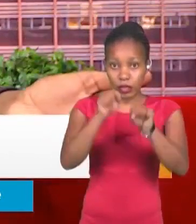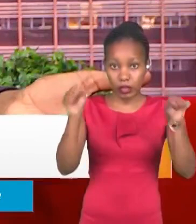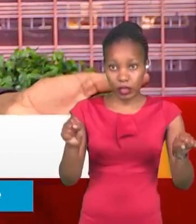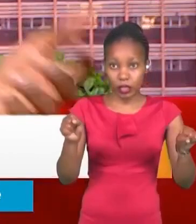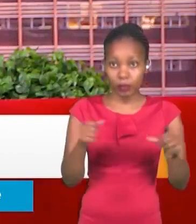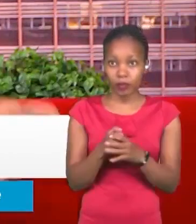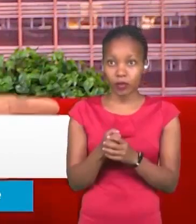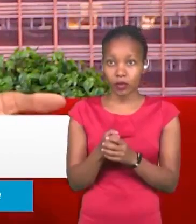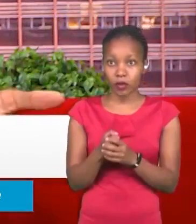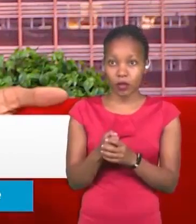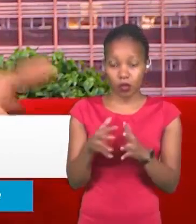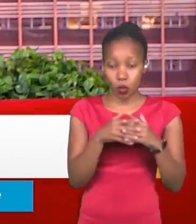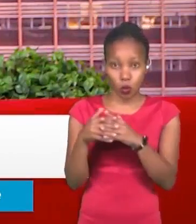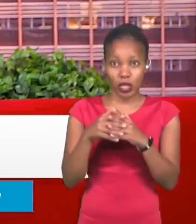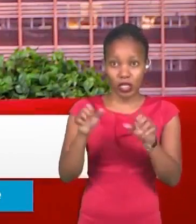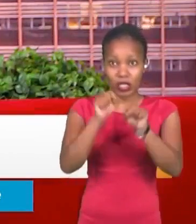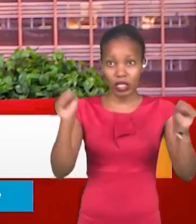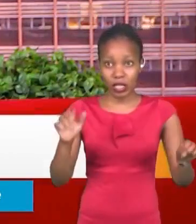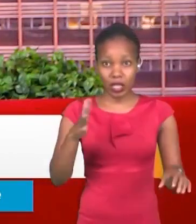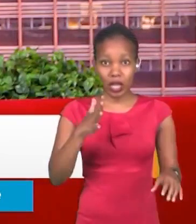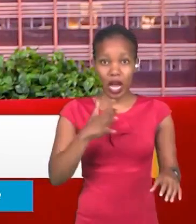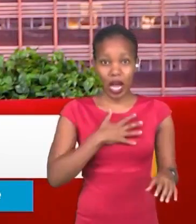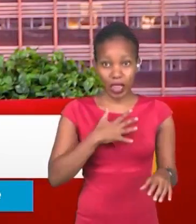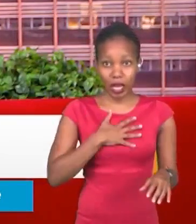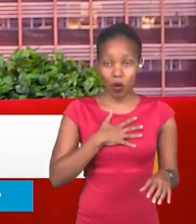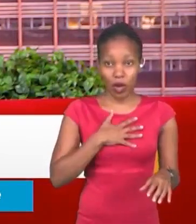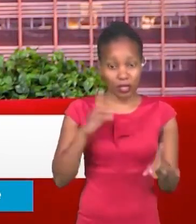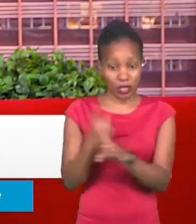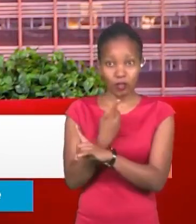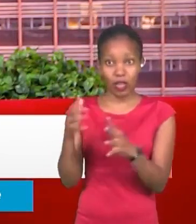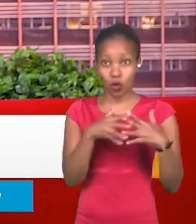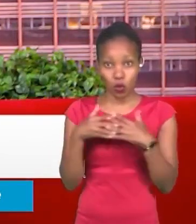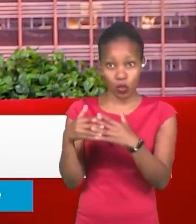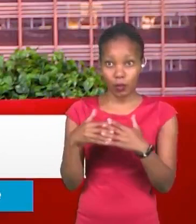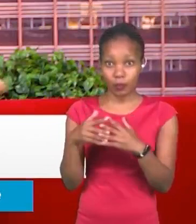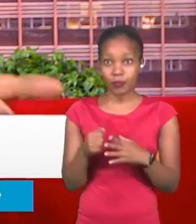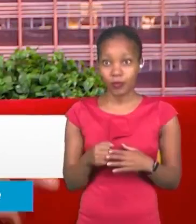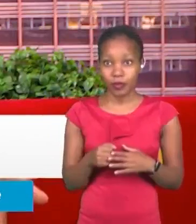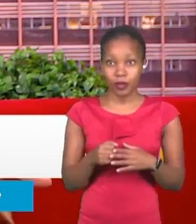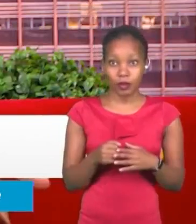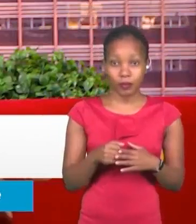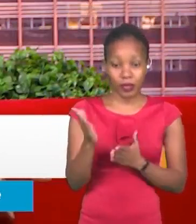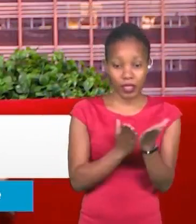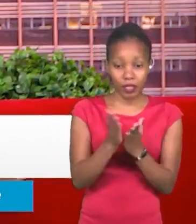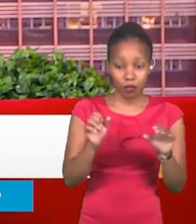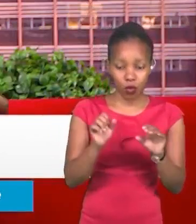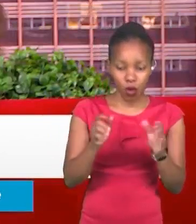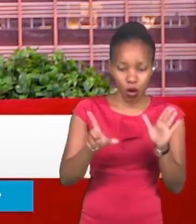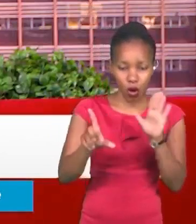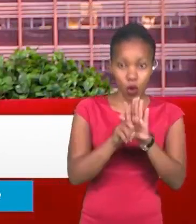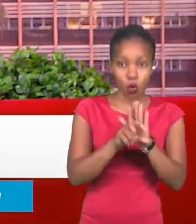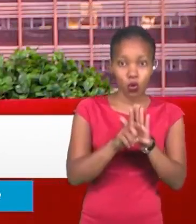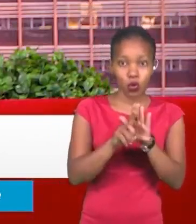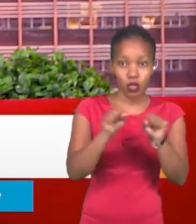U.S. system is an inquisitorial system. Mm-hmm. Ours is an accusatorial mm-hmm. system. Mm-hmm. In the inquisitorial system, the civil law system like the U.S., mm-hmm.